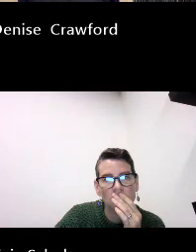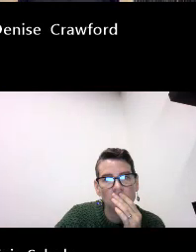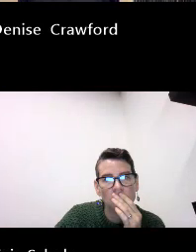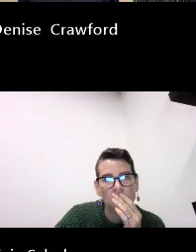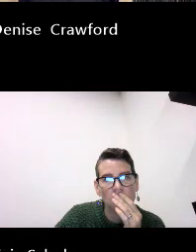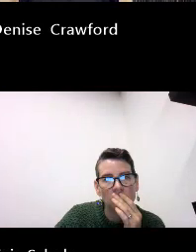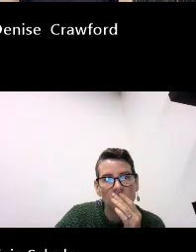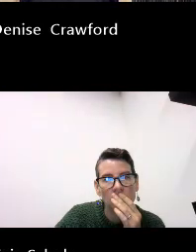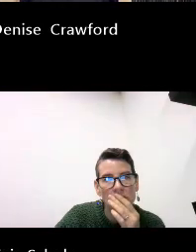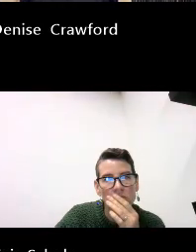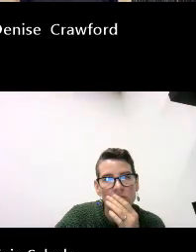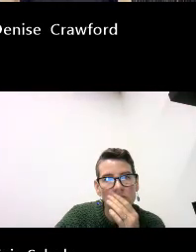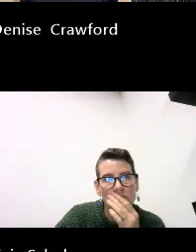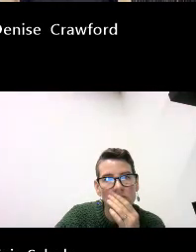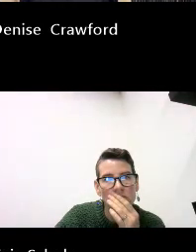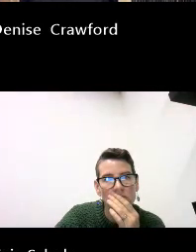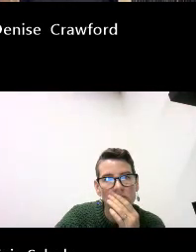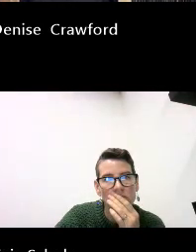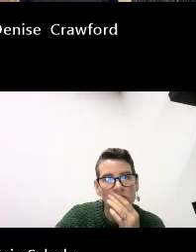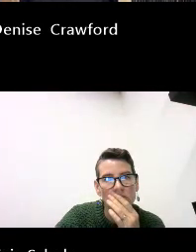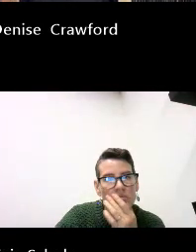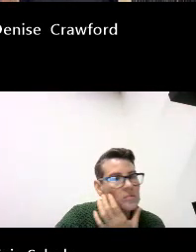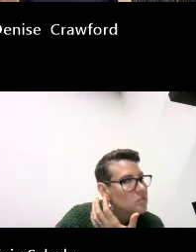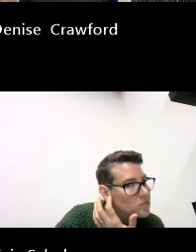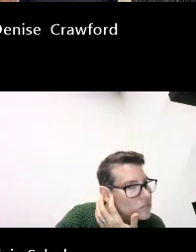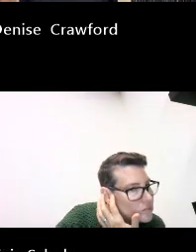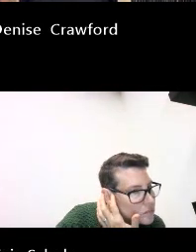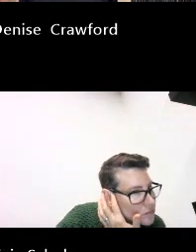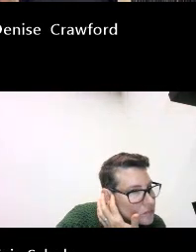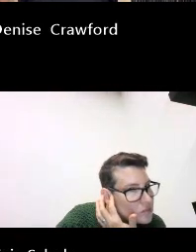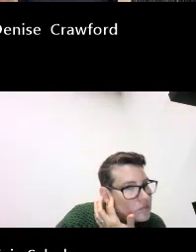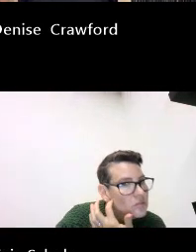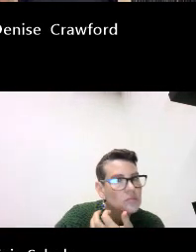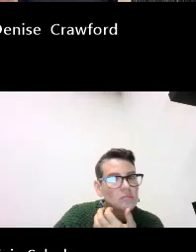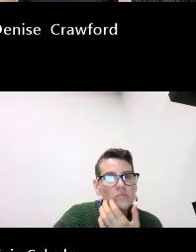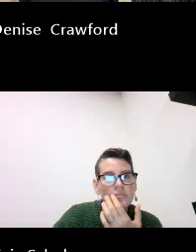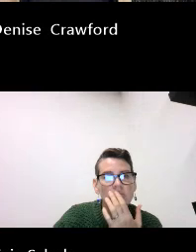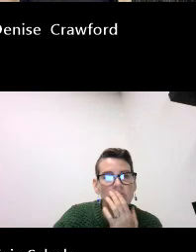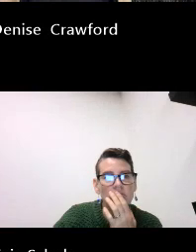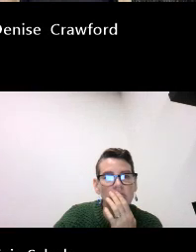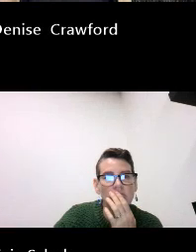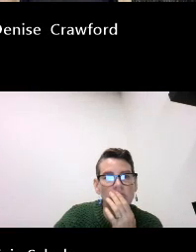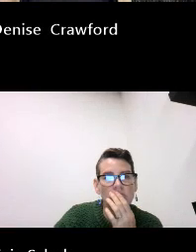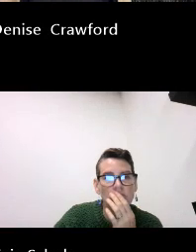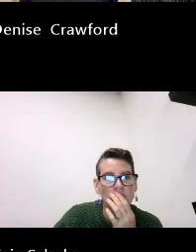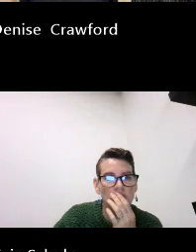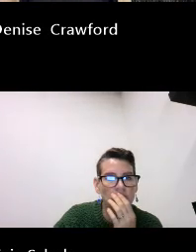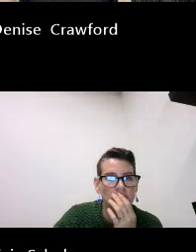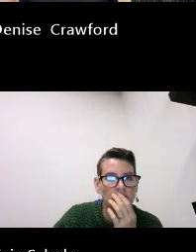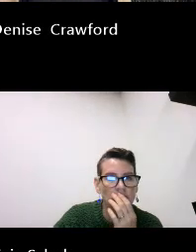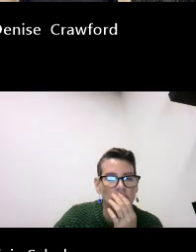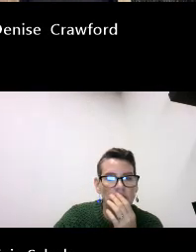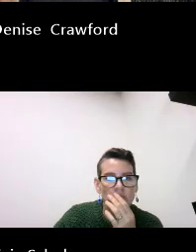anxiety. So again, we have that evidence of why the impressions are being supported. And then,